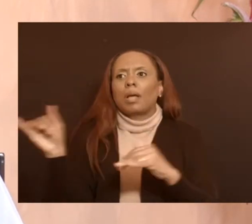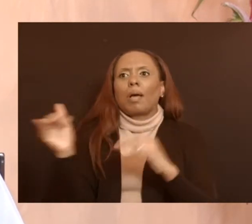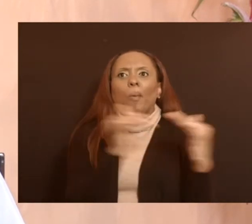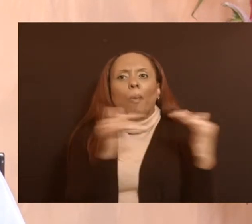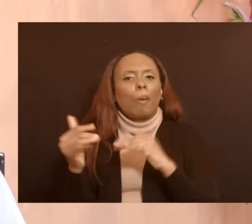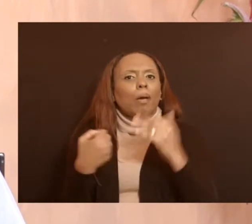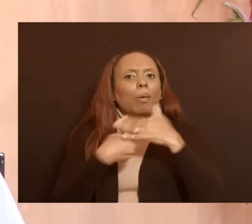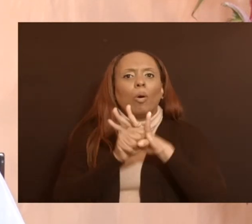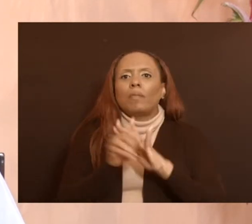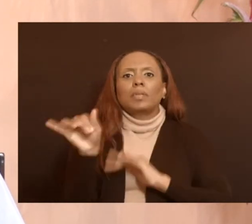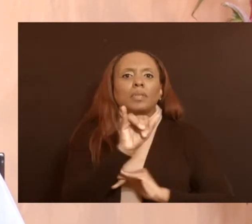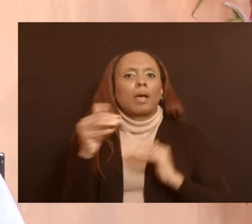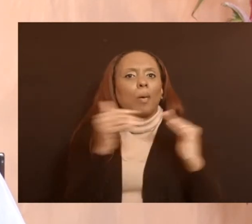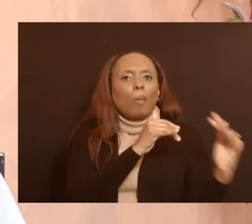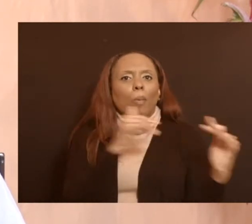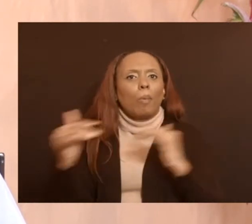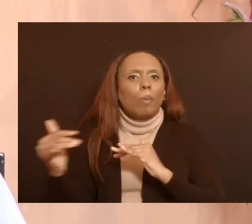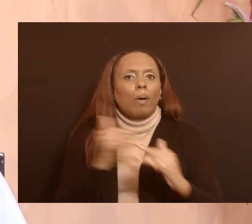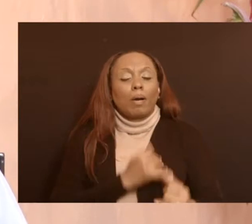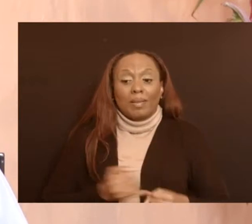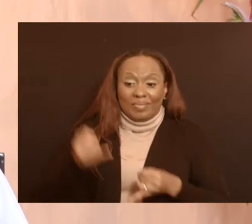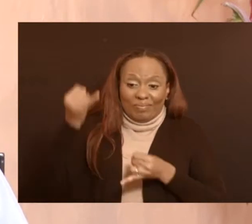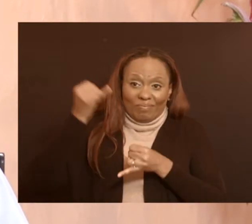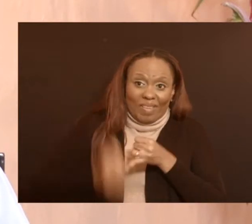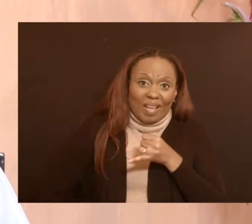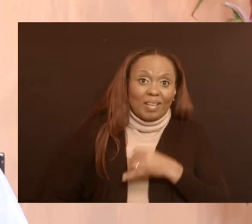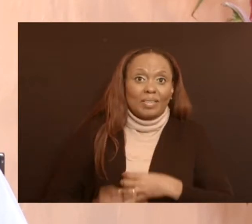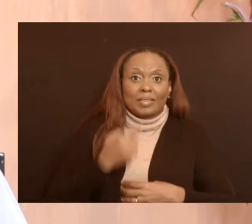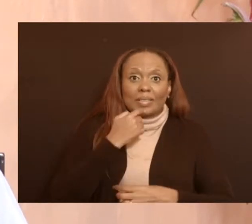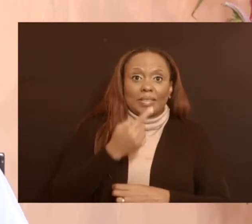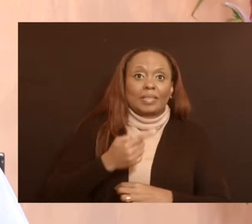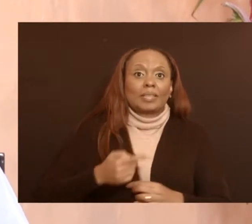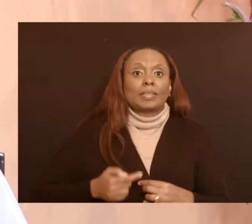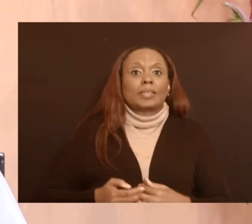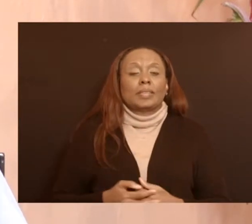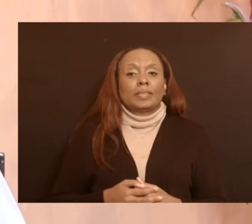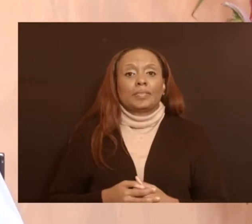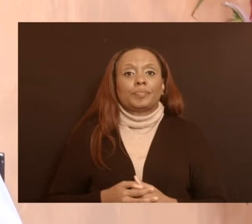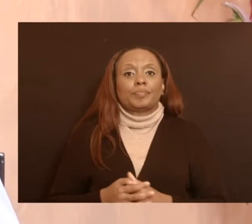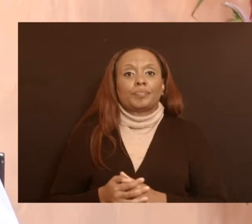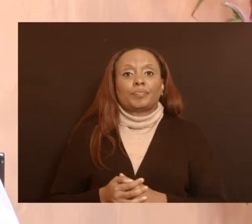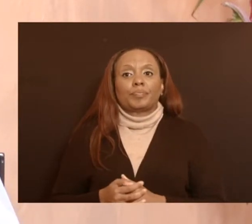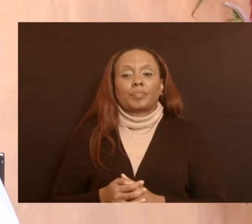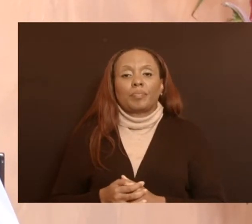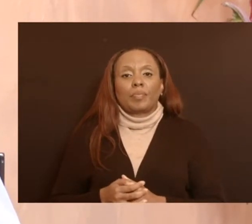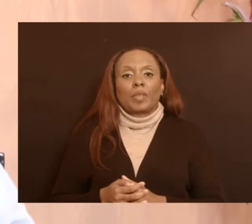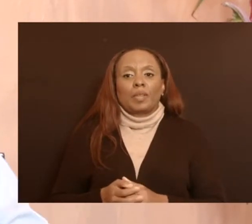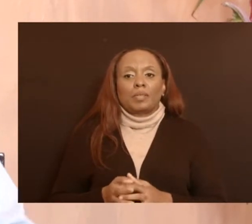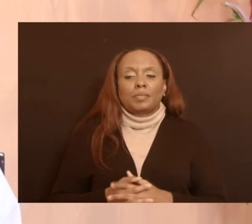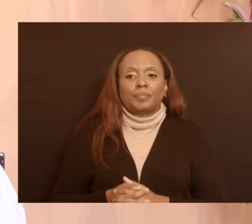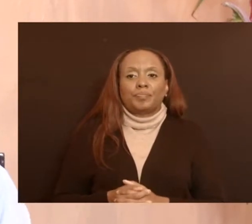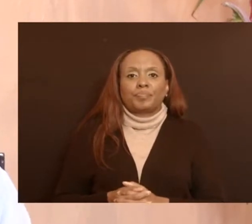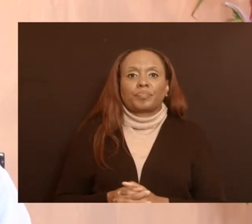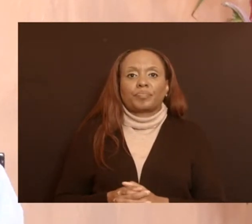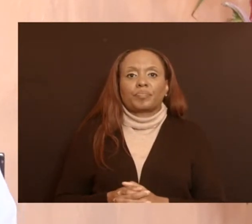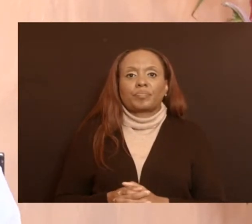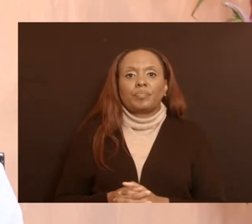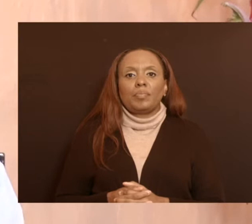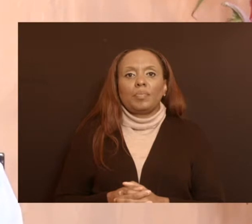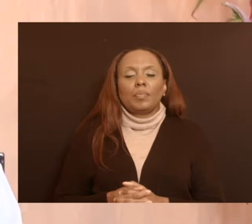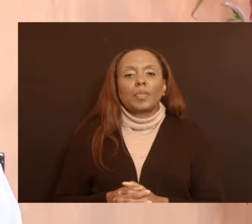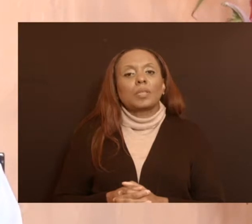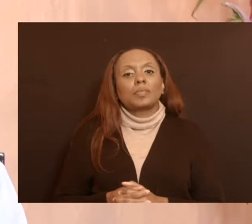is. And I will end finally by saying this because I think I need to say it is feeding the